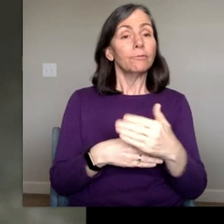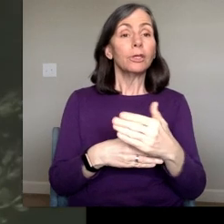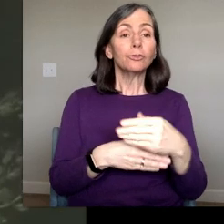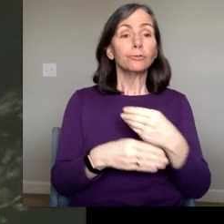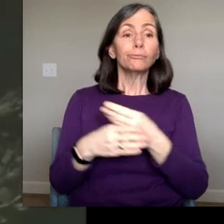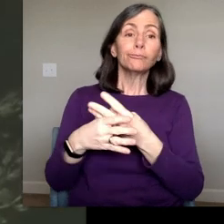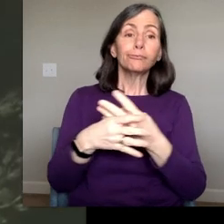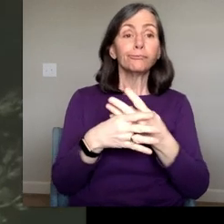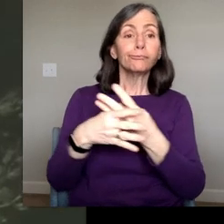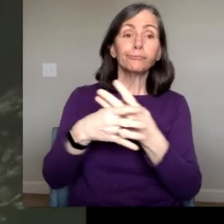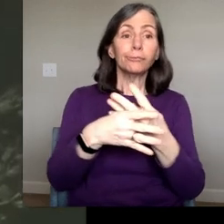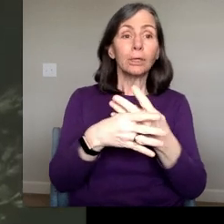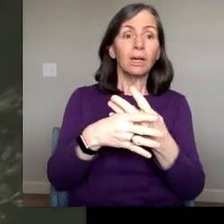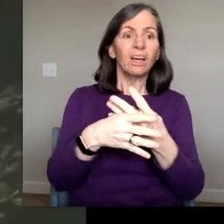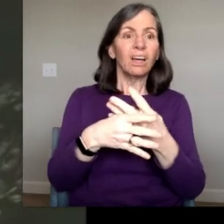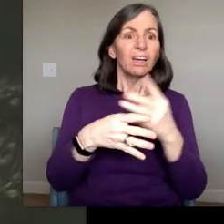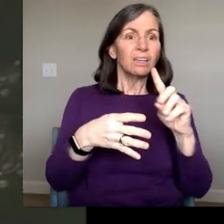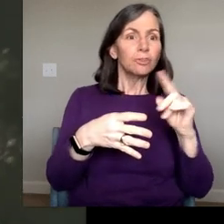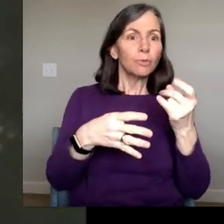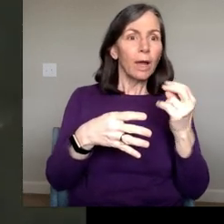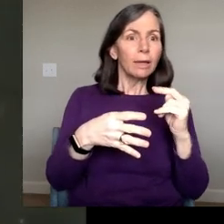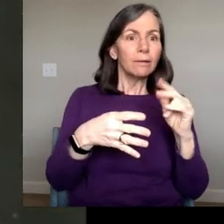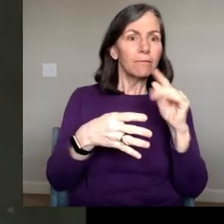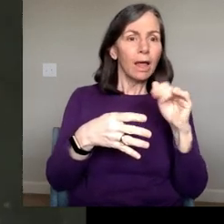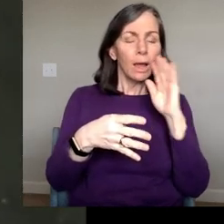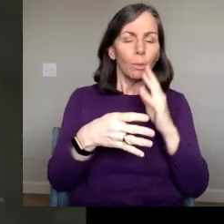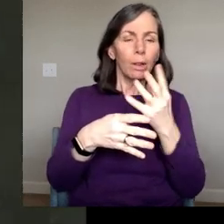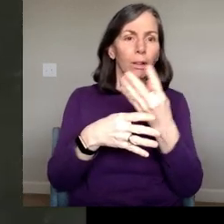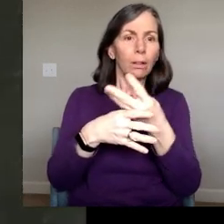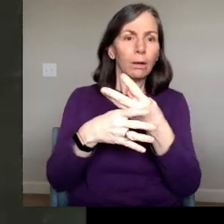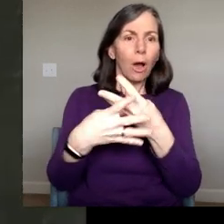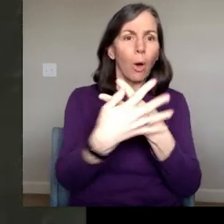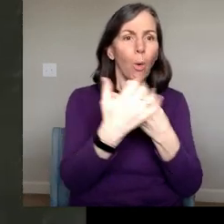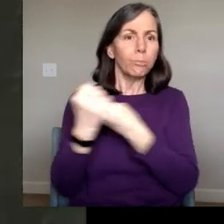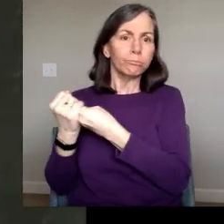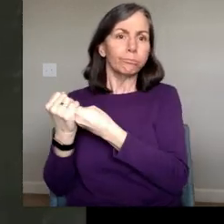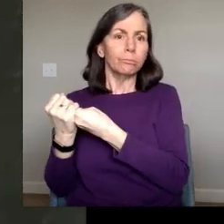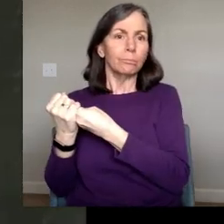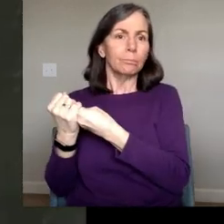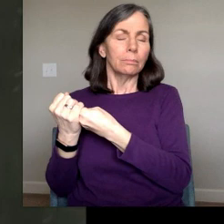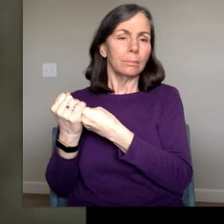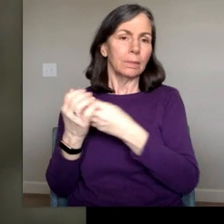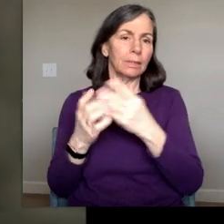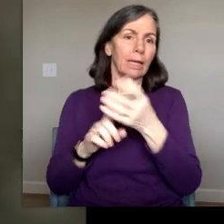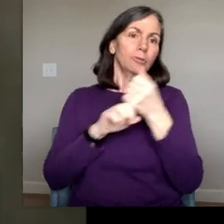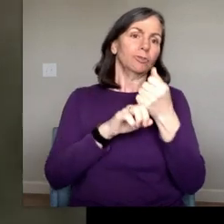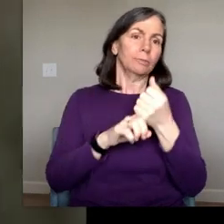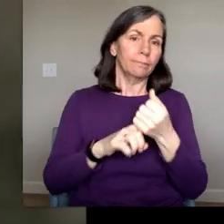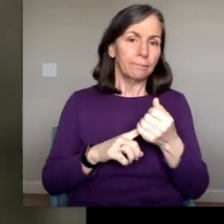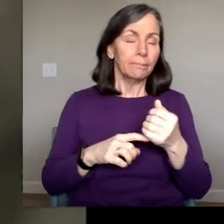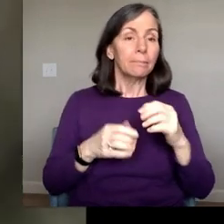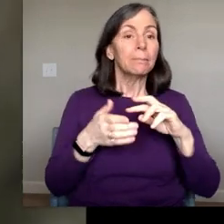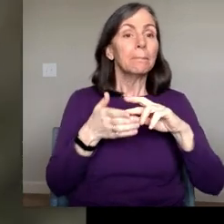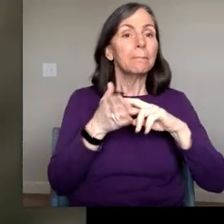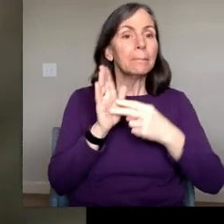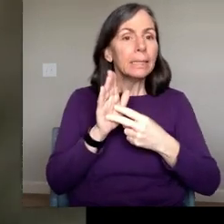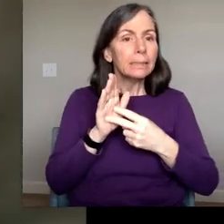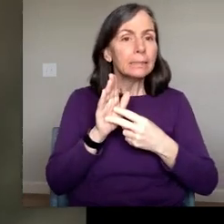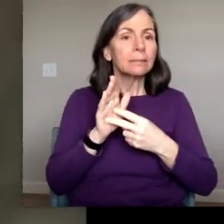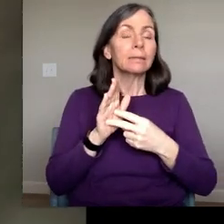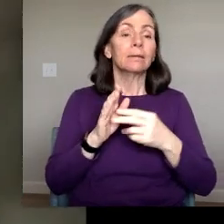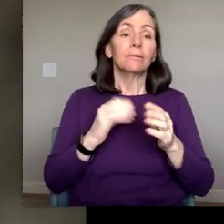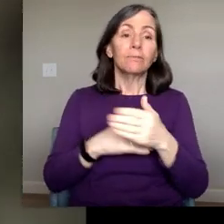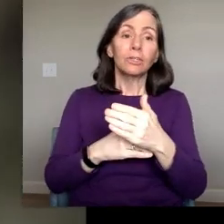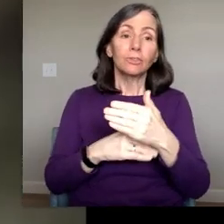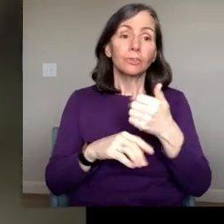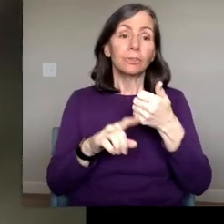So, pelvic spines actually reduce fitness and lessen a fish's chances